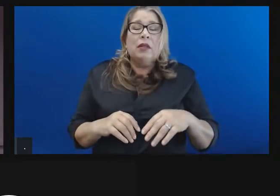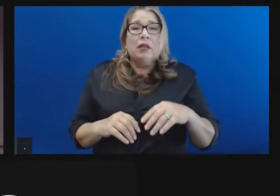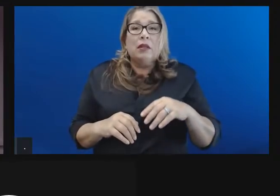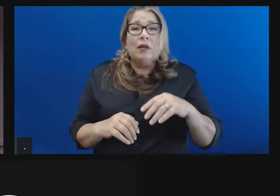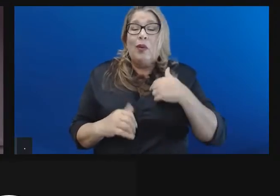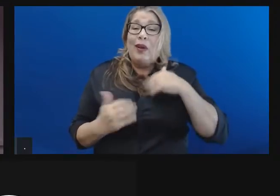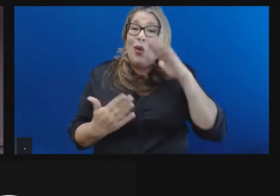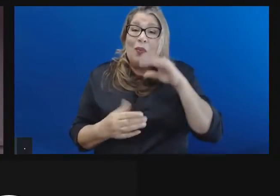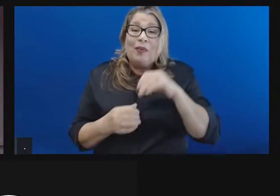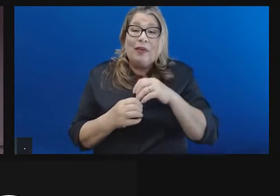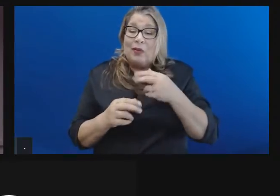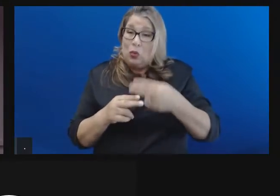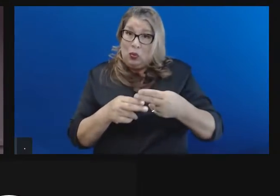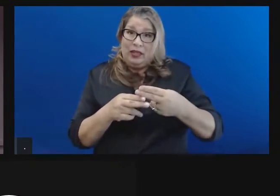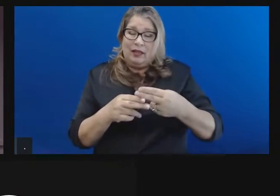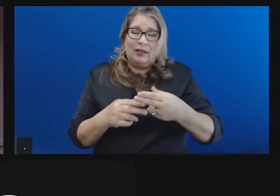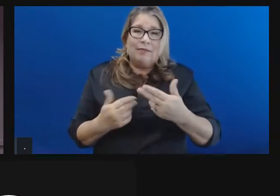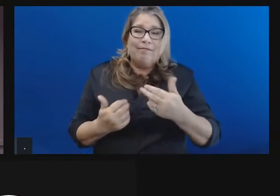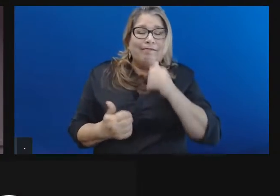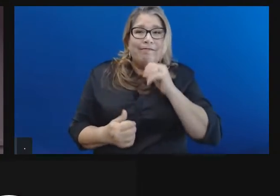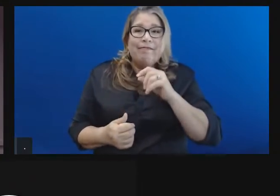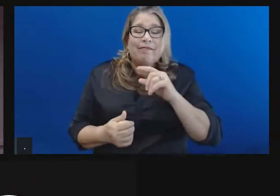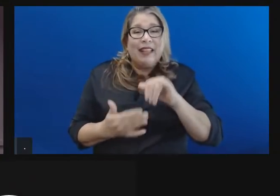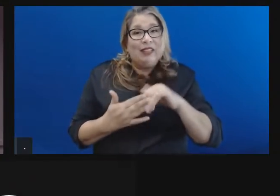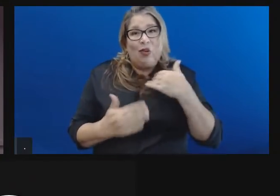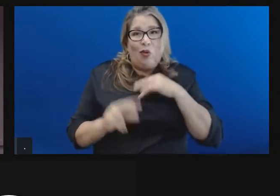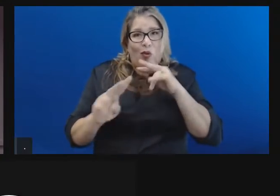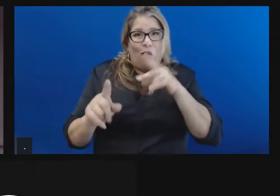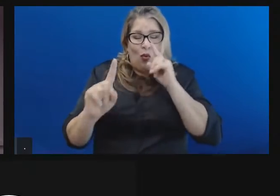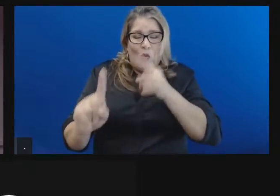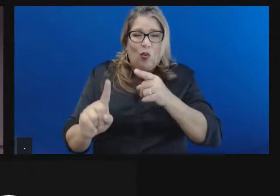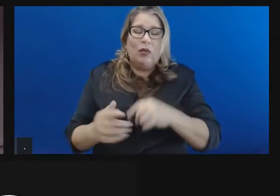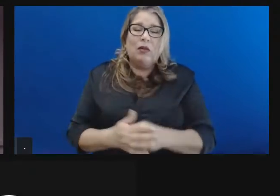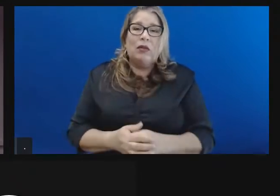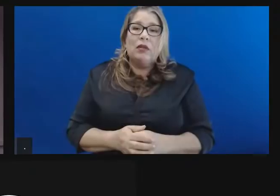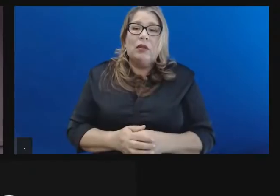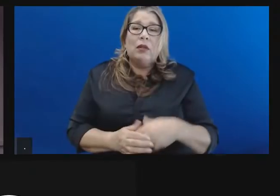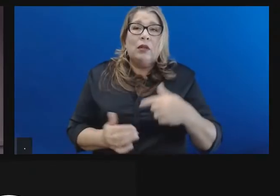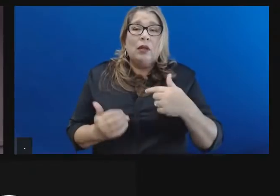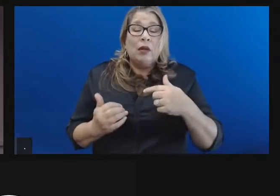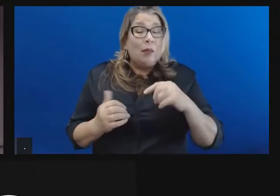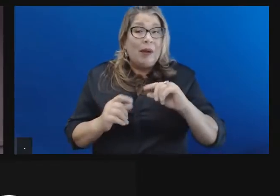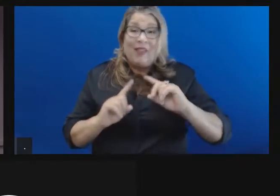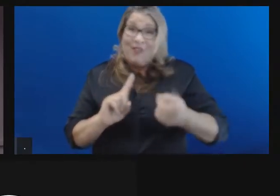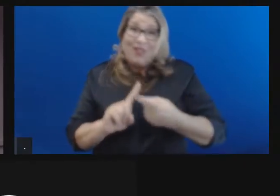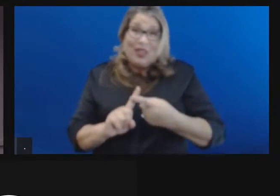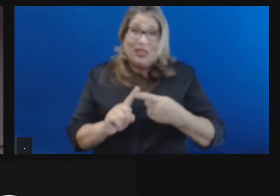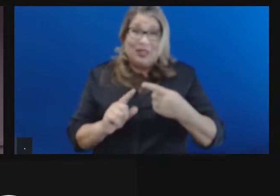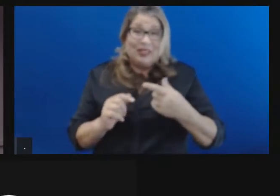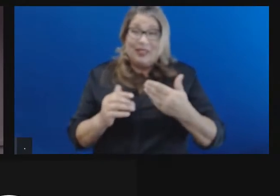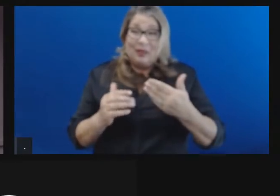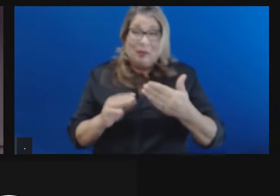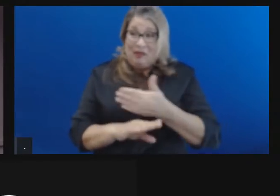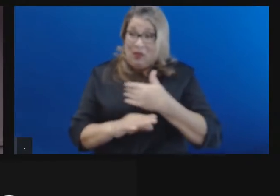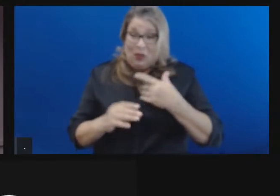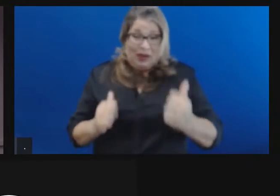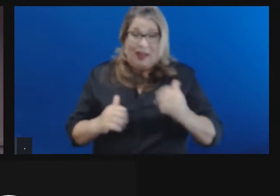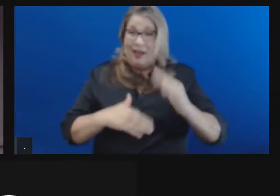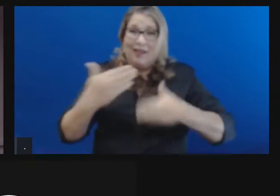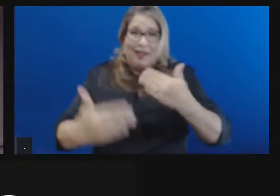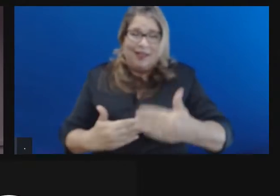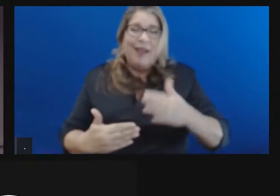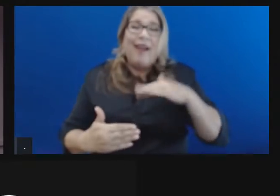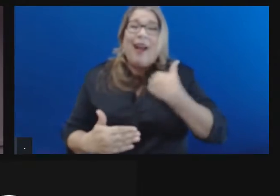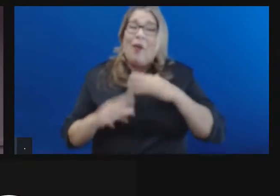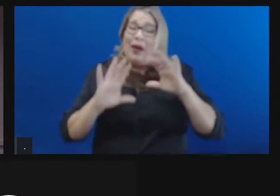hope. But the first step is to have our very thoughtful expert teams go through the new guidance, understand how it's going to